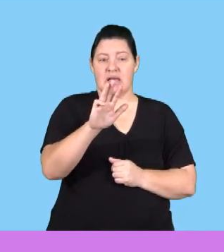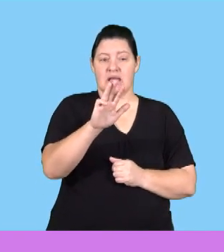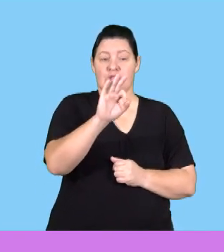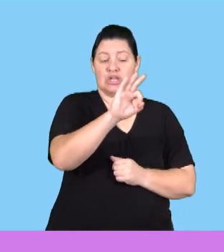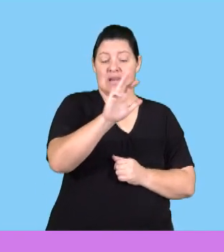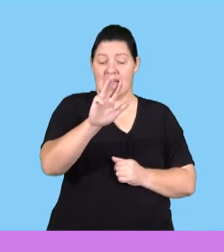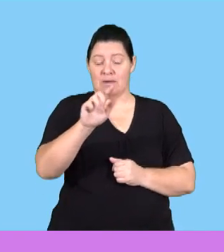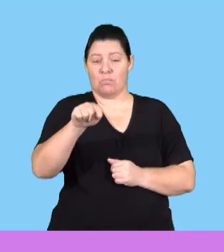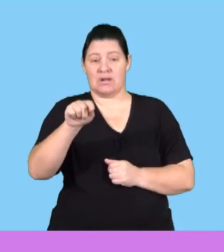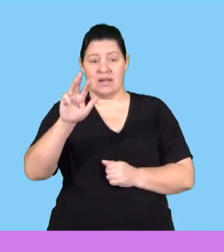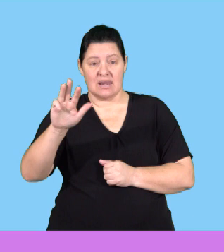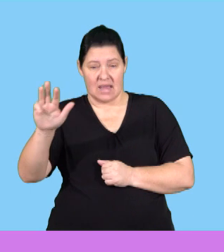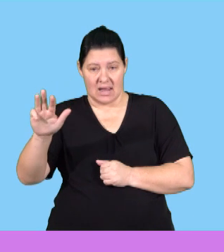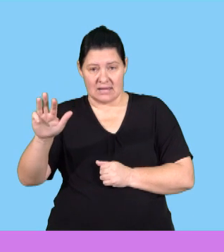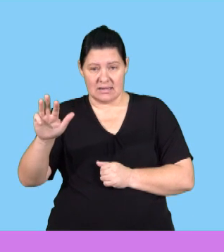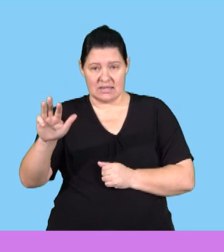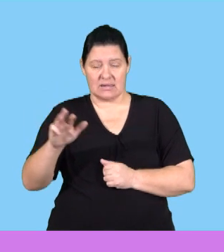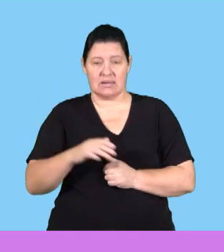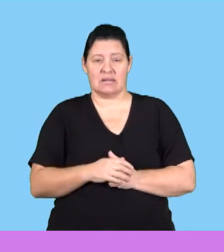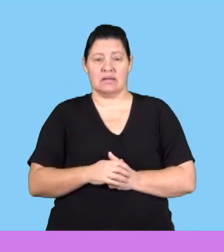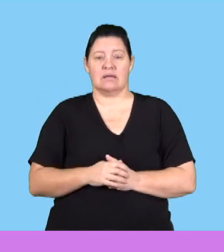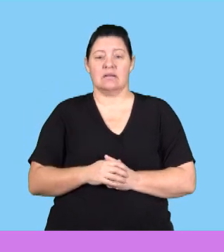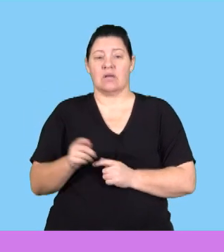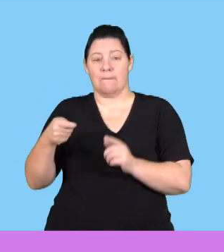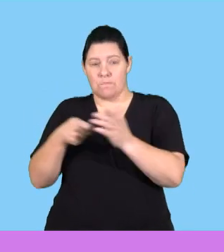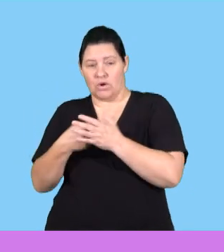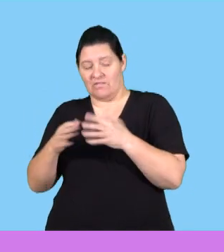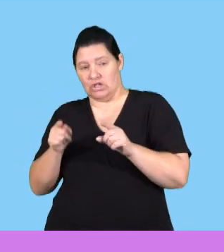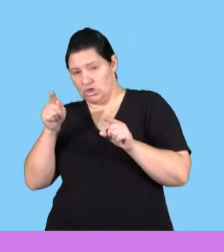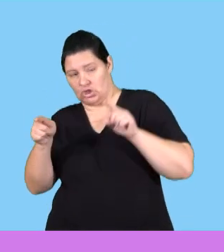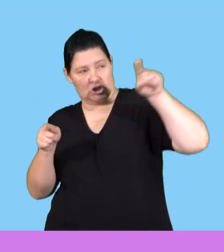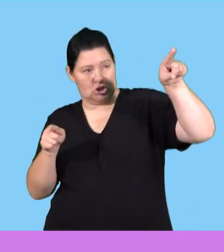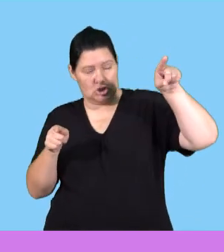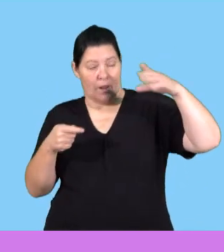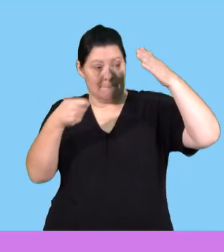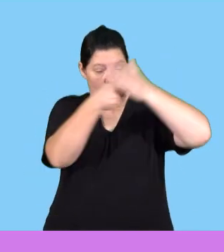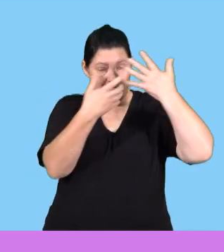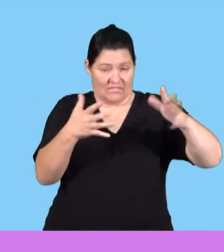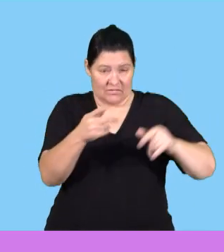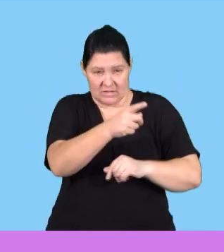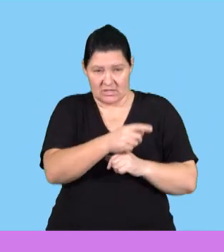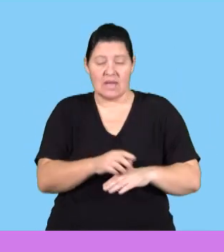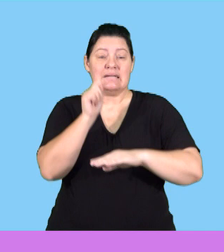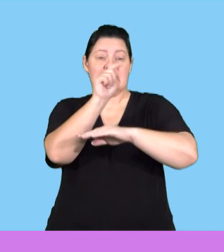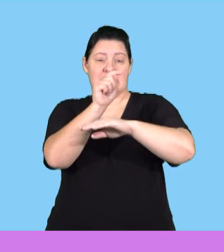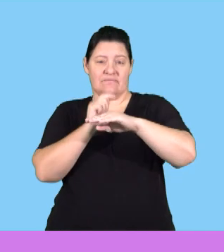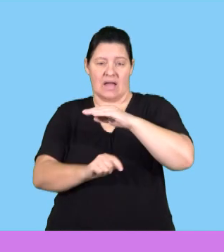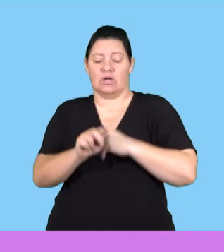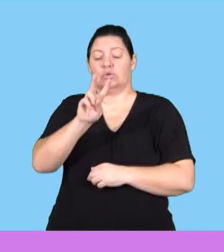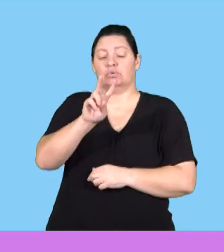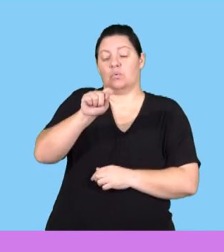39.99 because the question is asking about the one that she has bought. This is the one that she has bought. And we divide it by